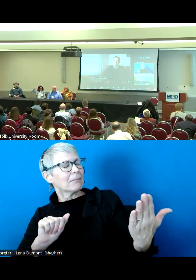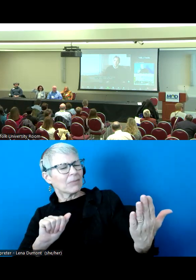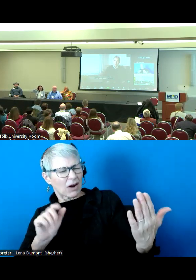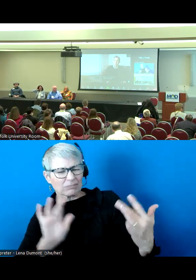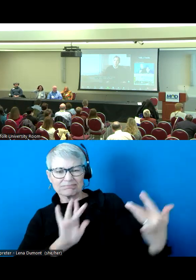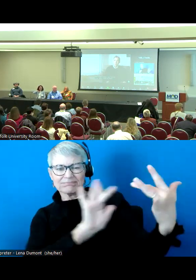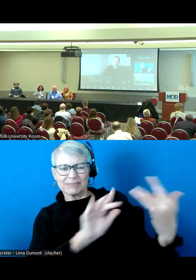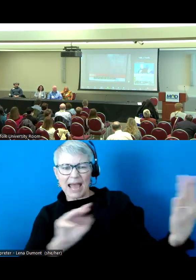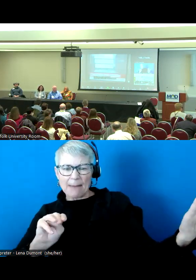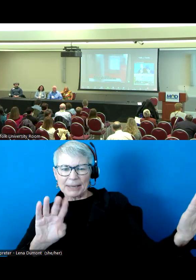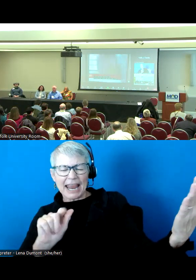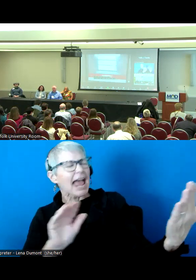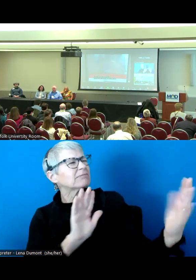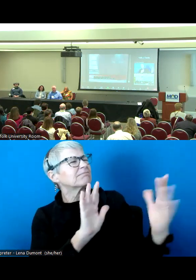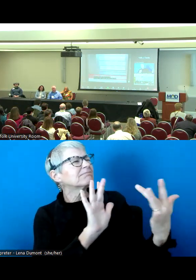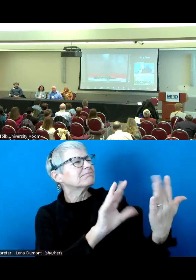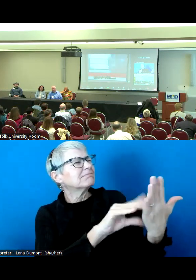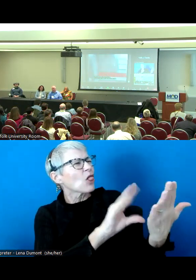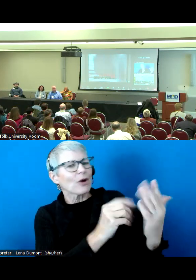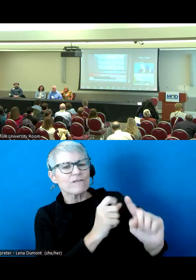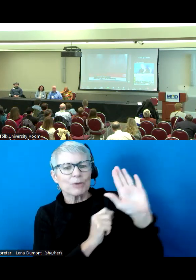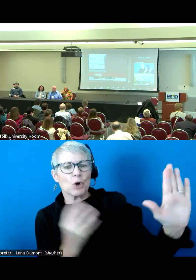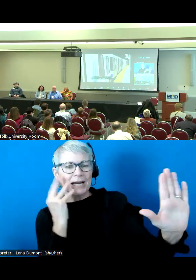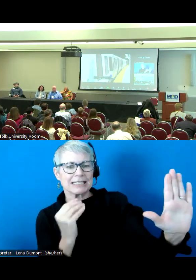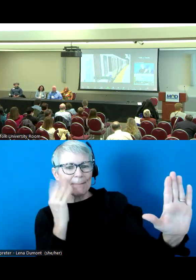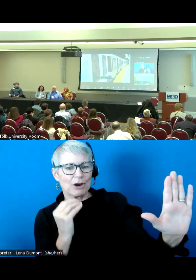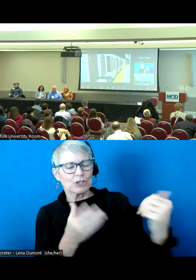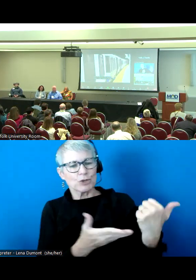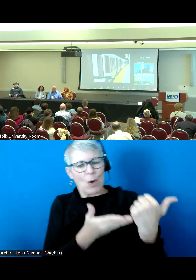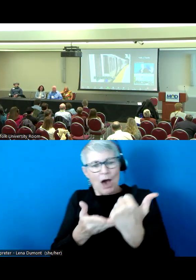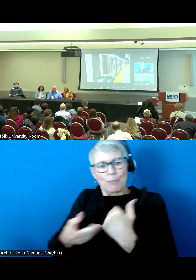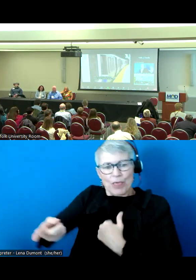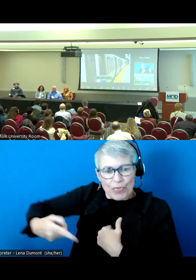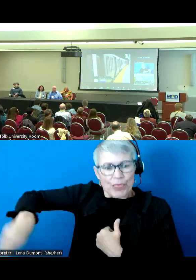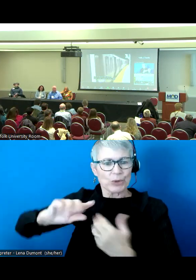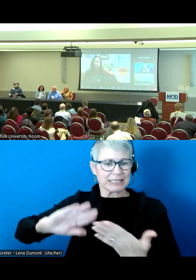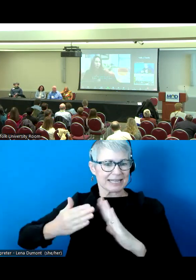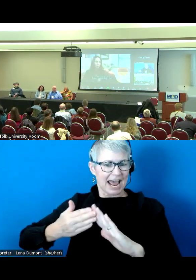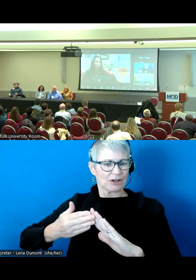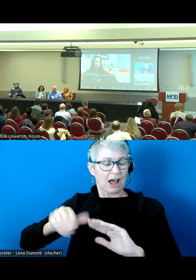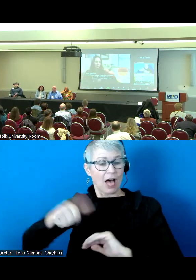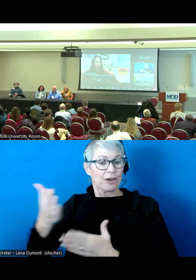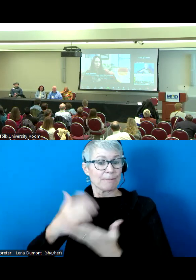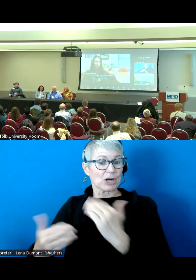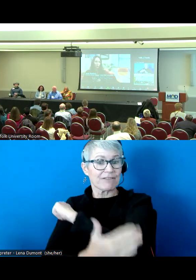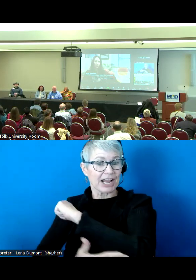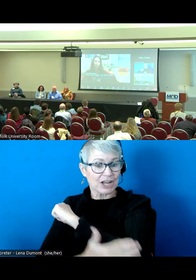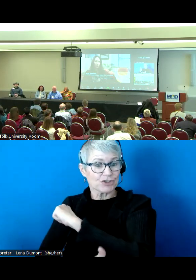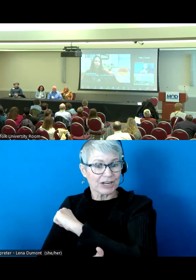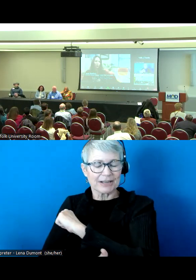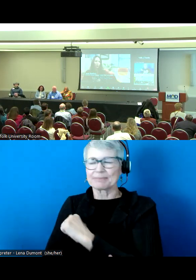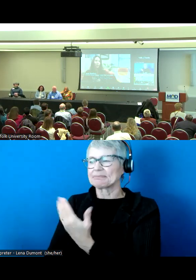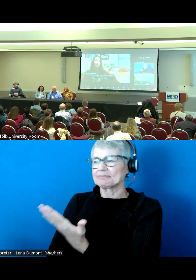our experience. I think we're so still in the midst of it, but I have no doubt that 10 years from now or 20 years from now, we'll look